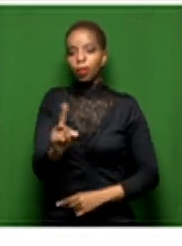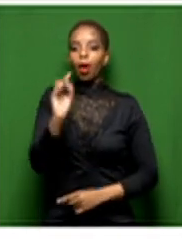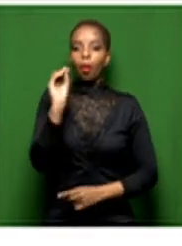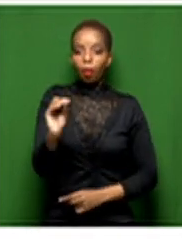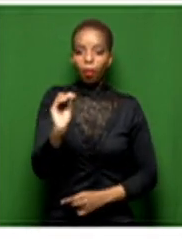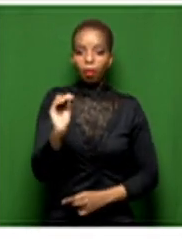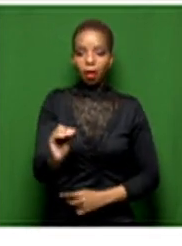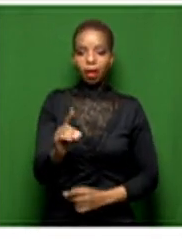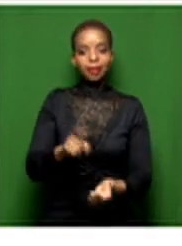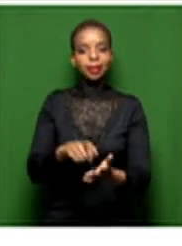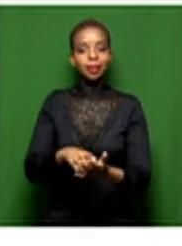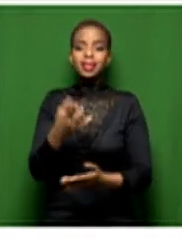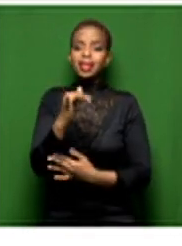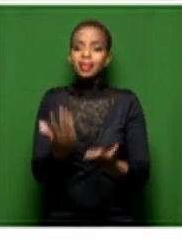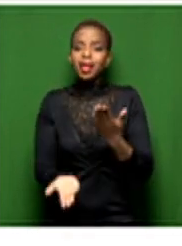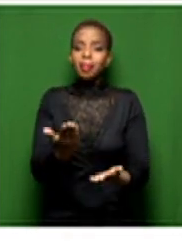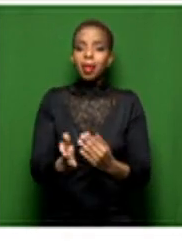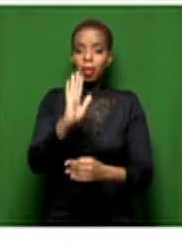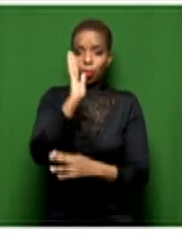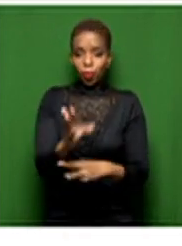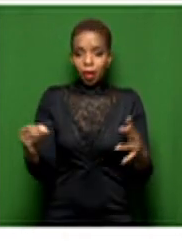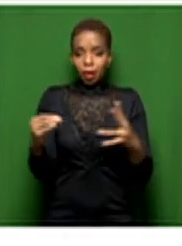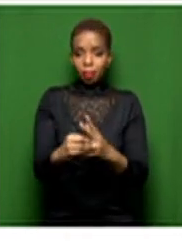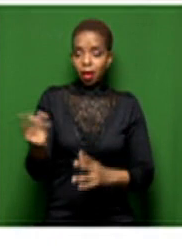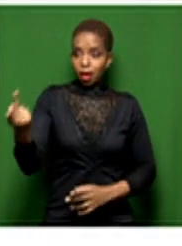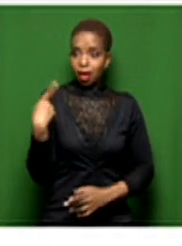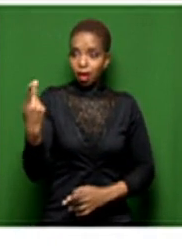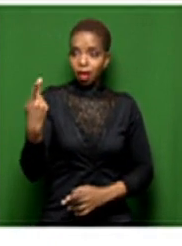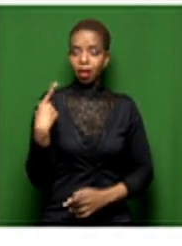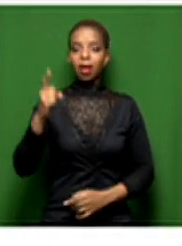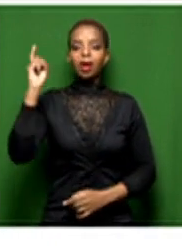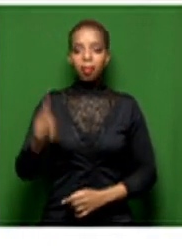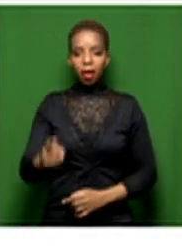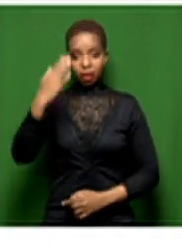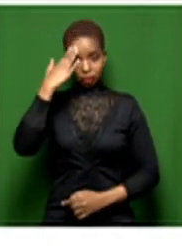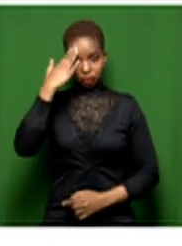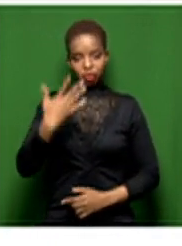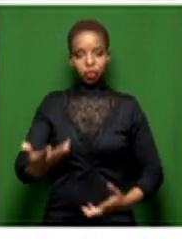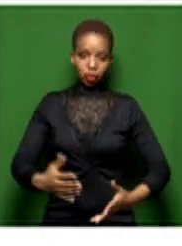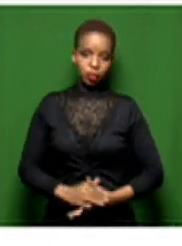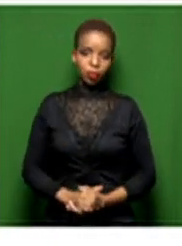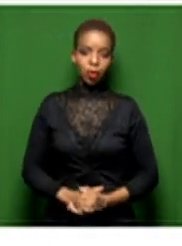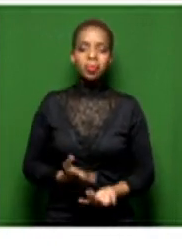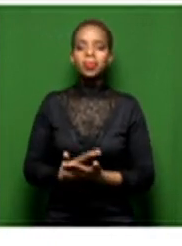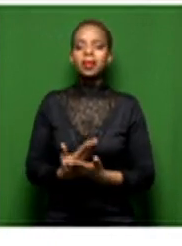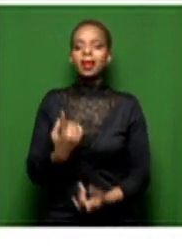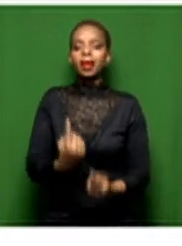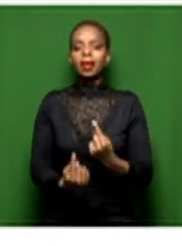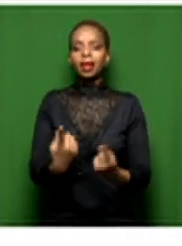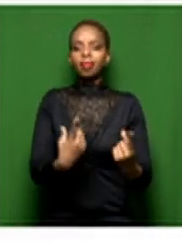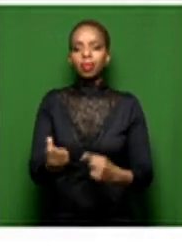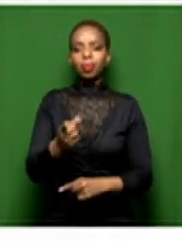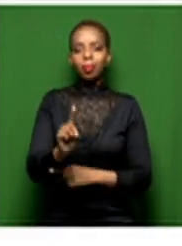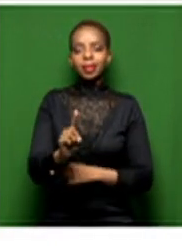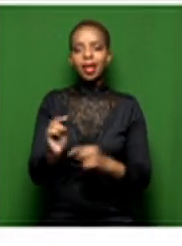are about to get married to someone, you need to know if they have debts. And you can also even go to an extent of getting